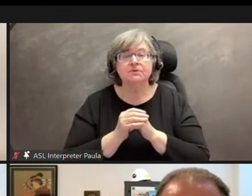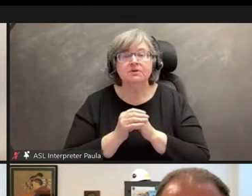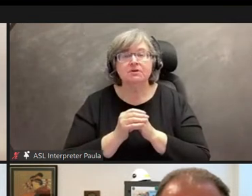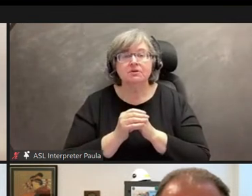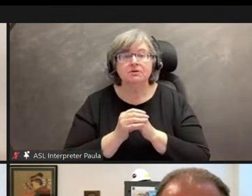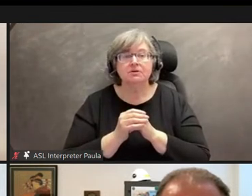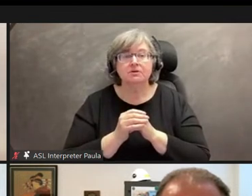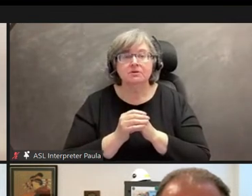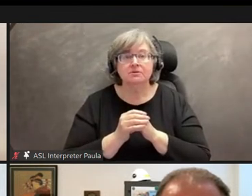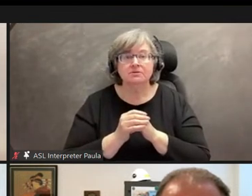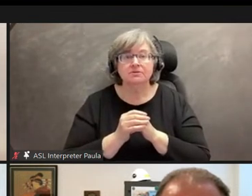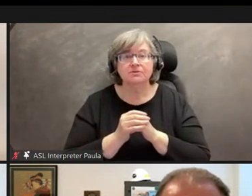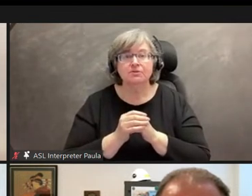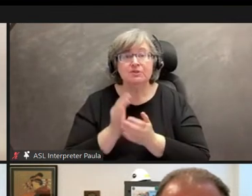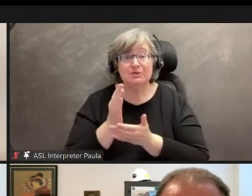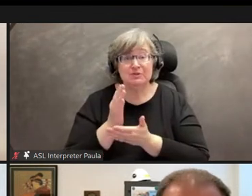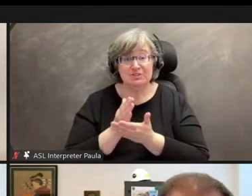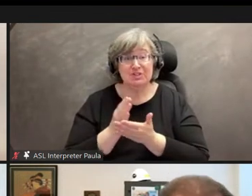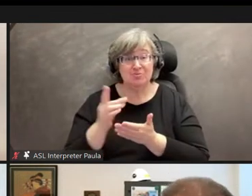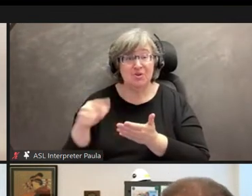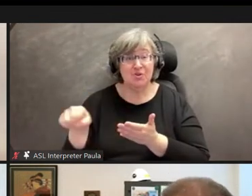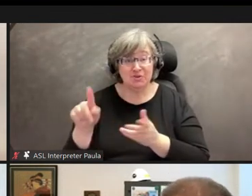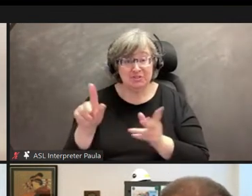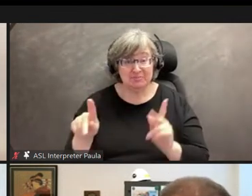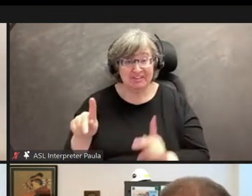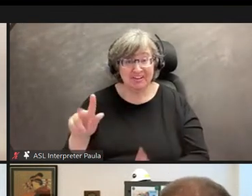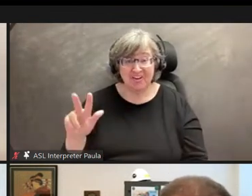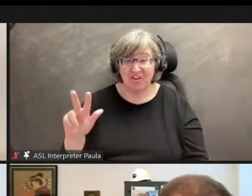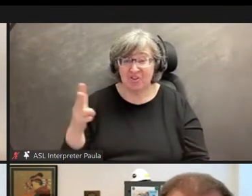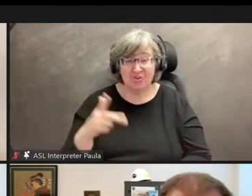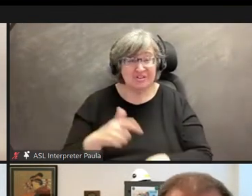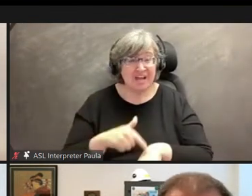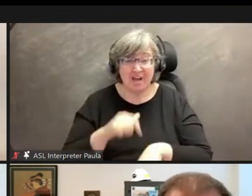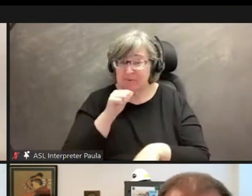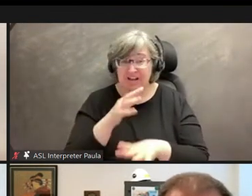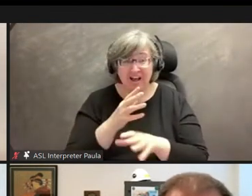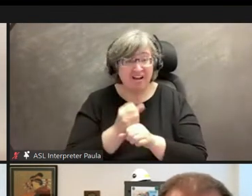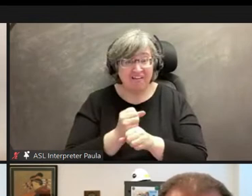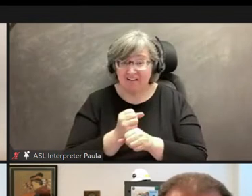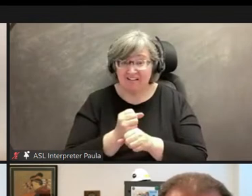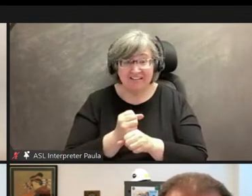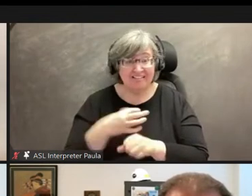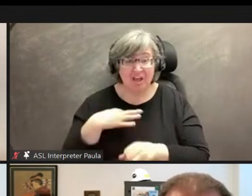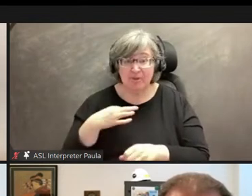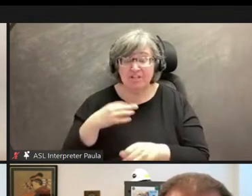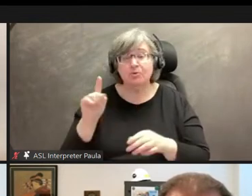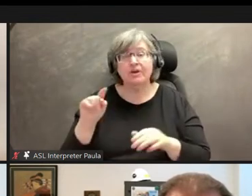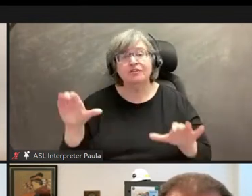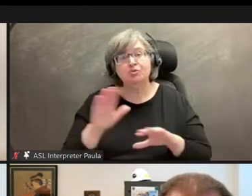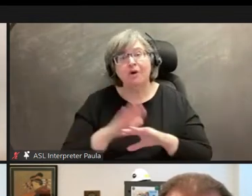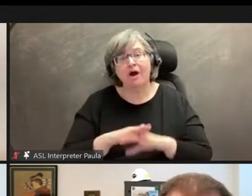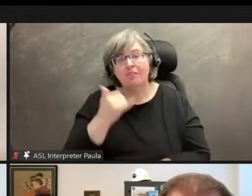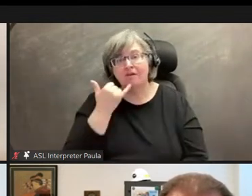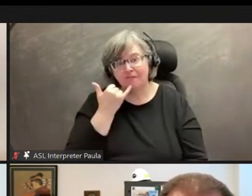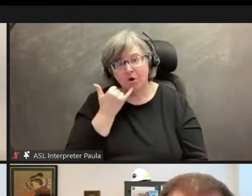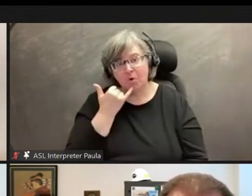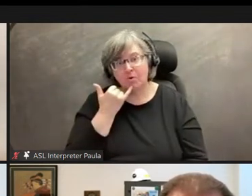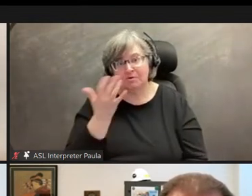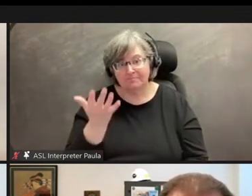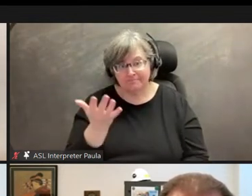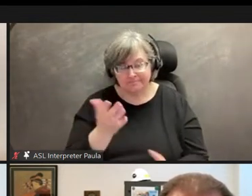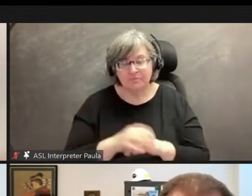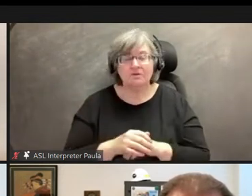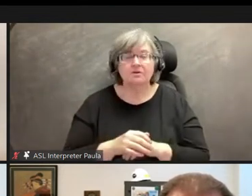take some of those folks on their third round and do it over the telephone. So what we decided to do